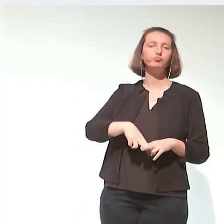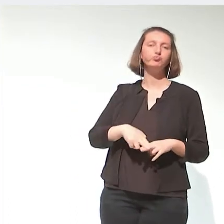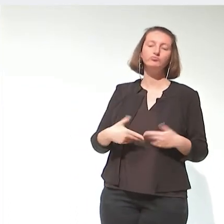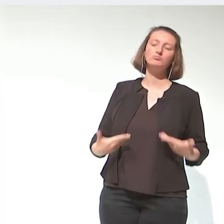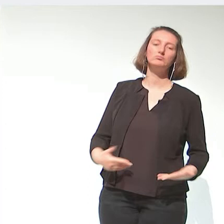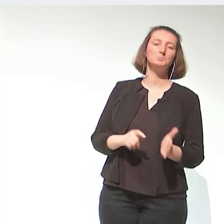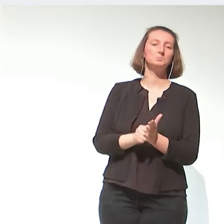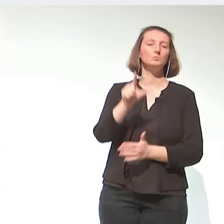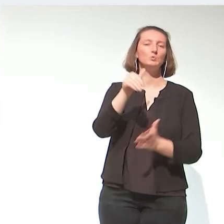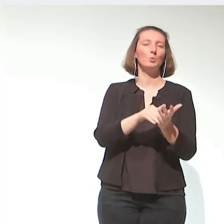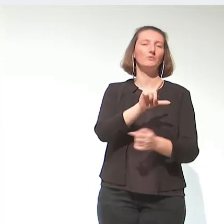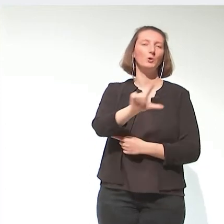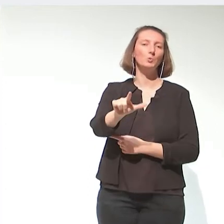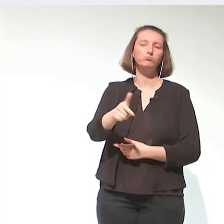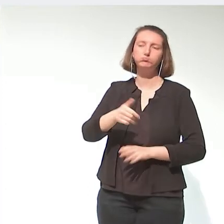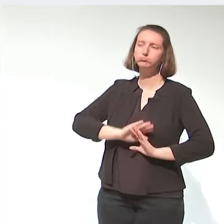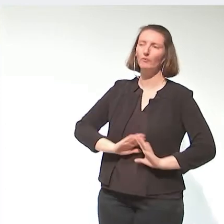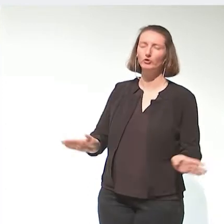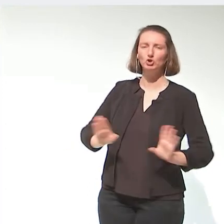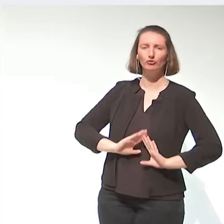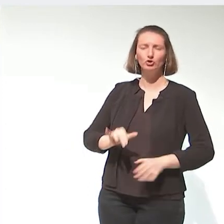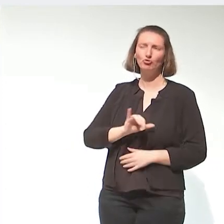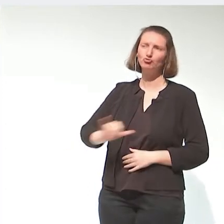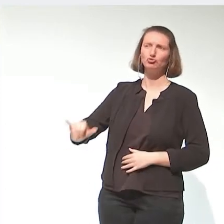Our society responded in